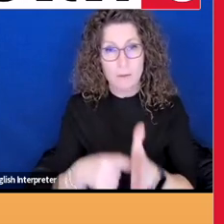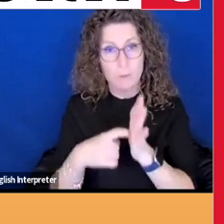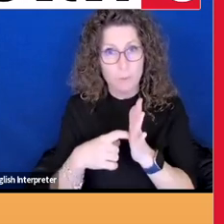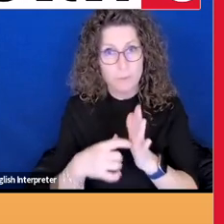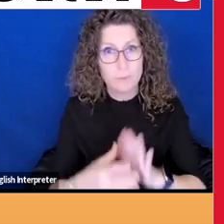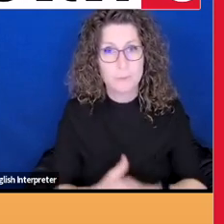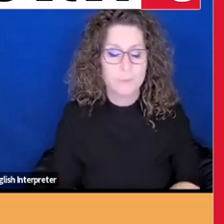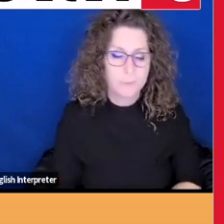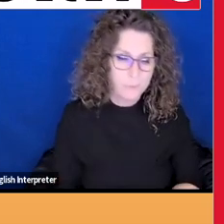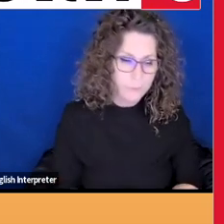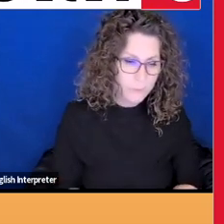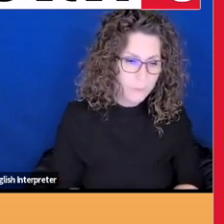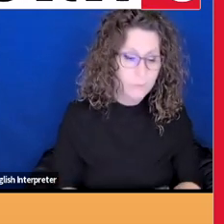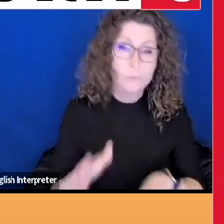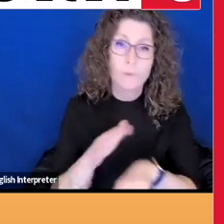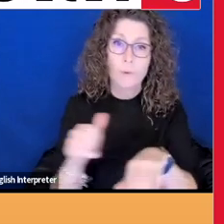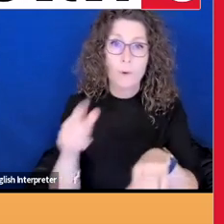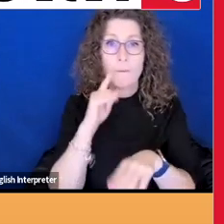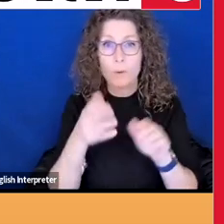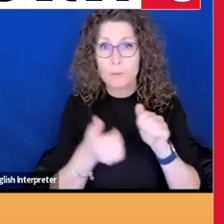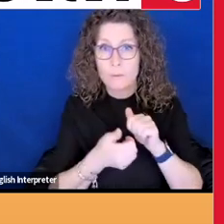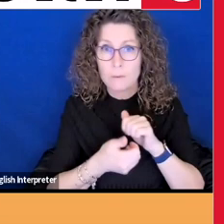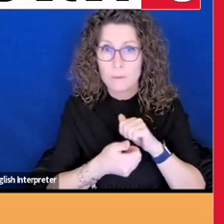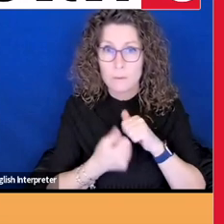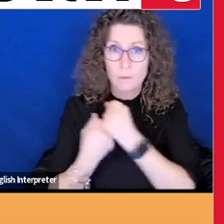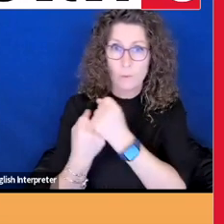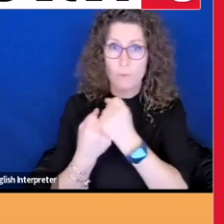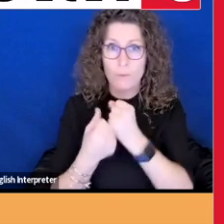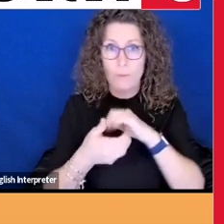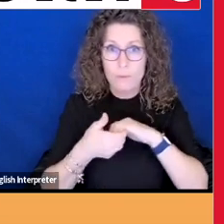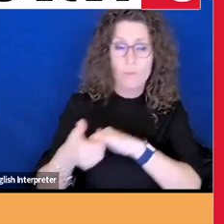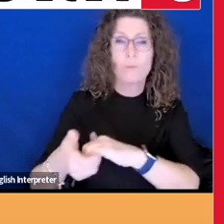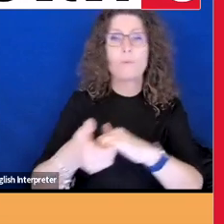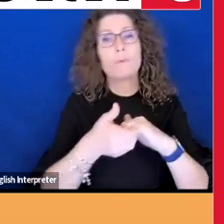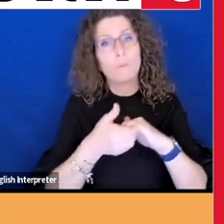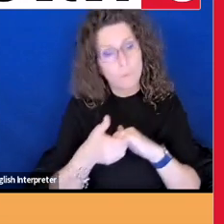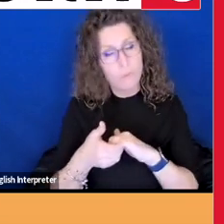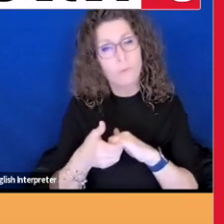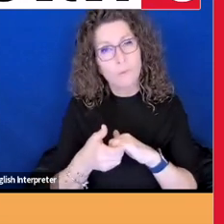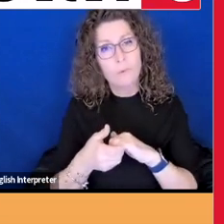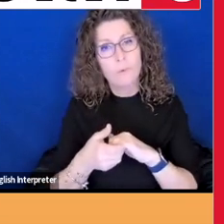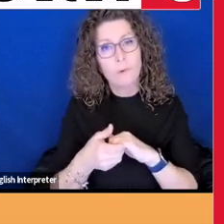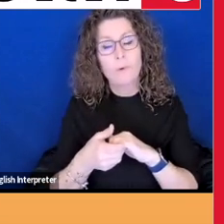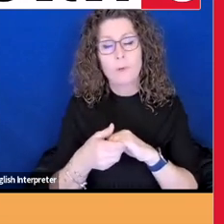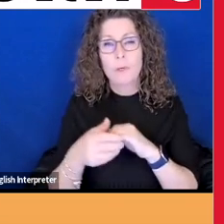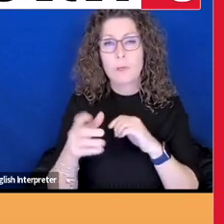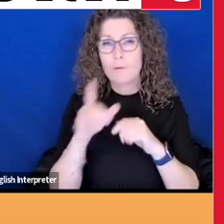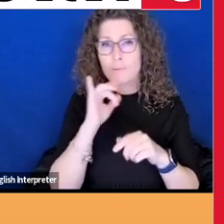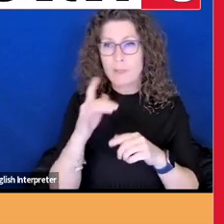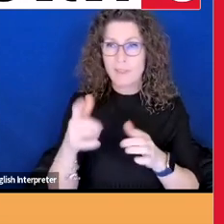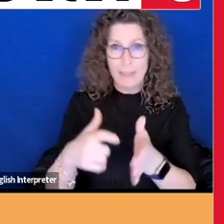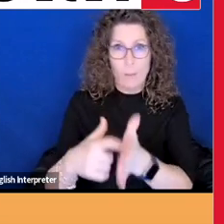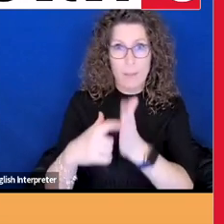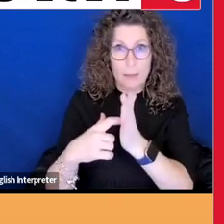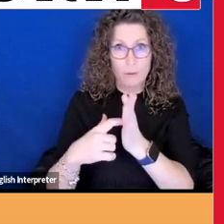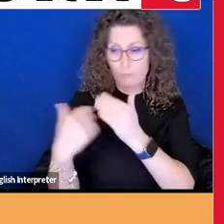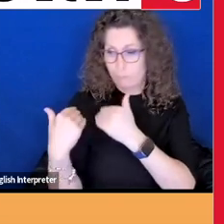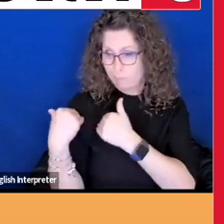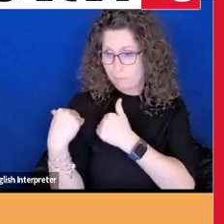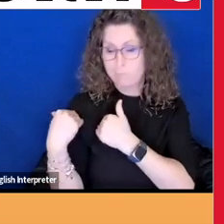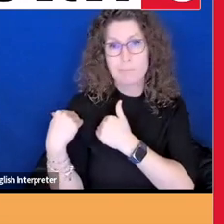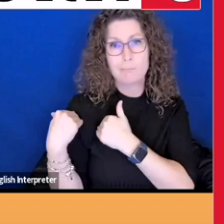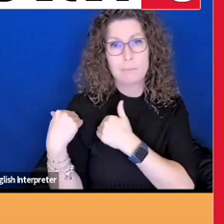The call to solidarity echoes the notion of a solidary obligation, whether that obligation is spiritual,